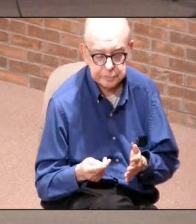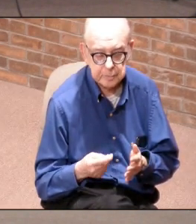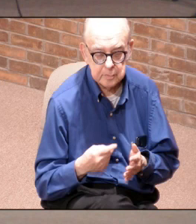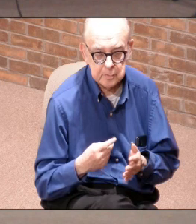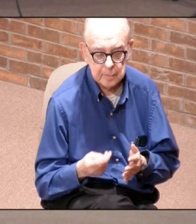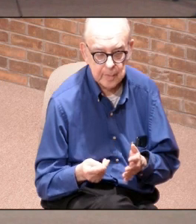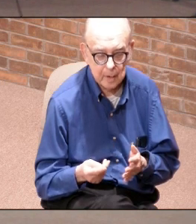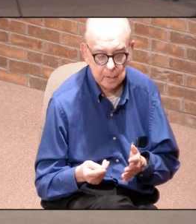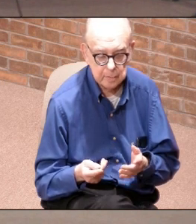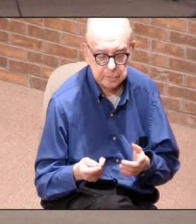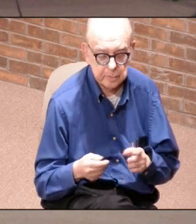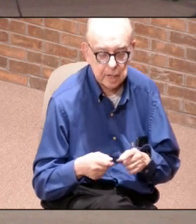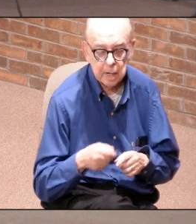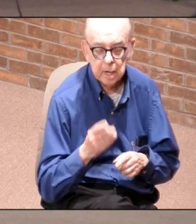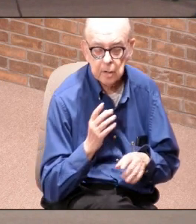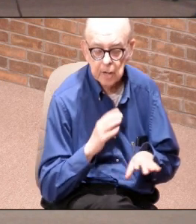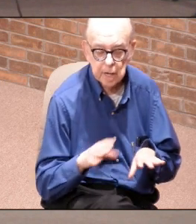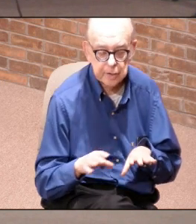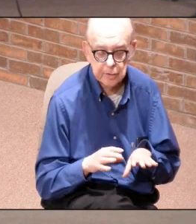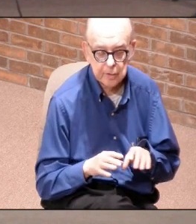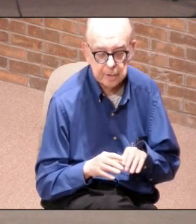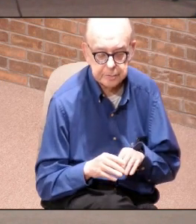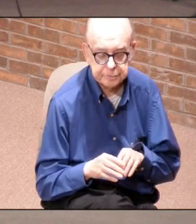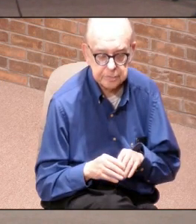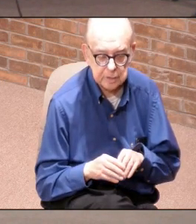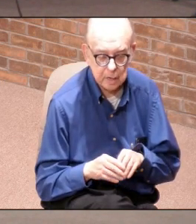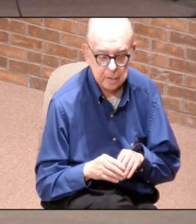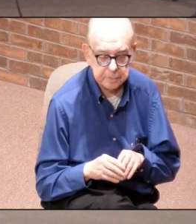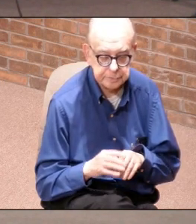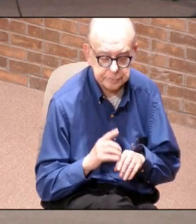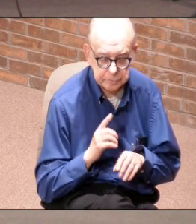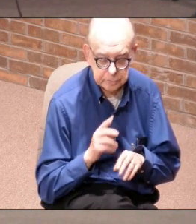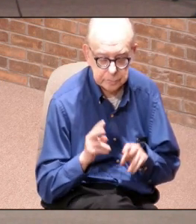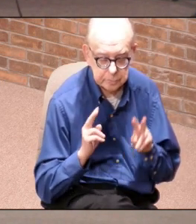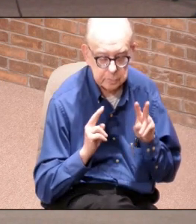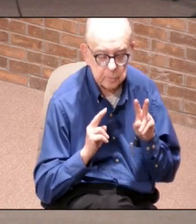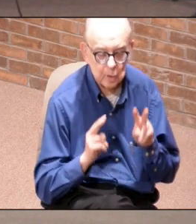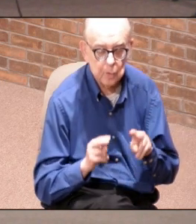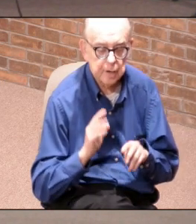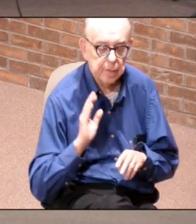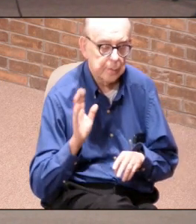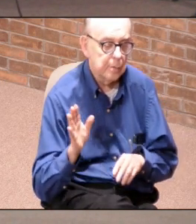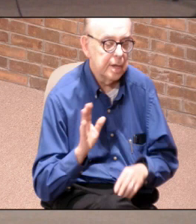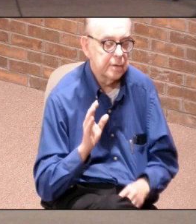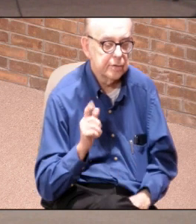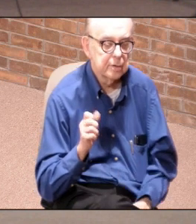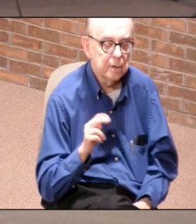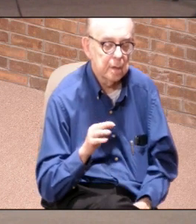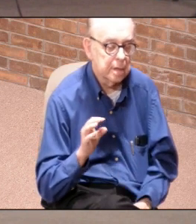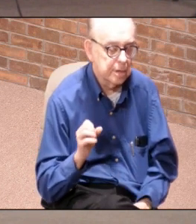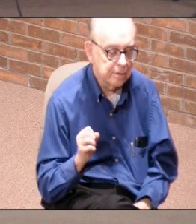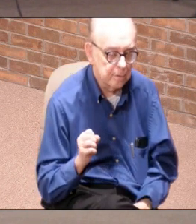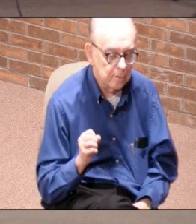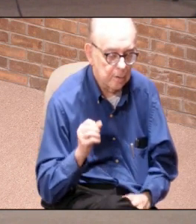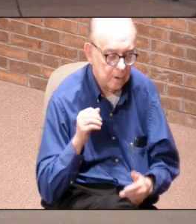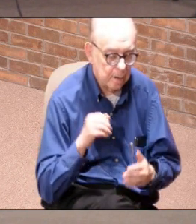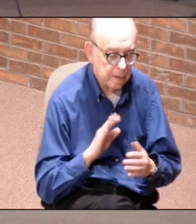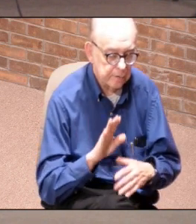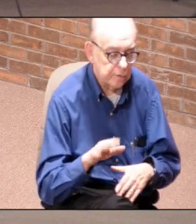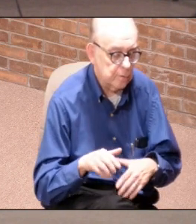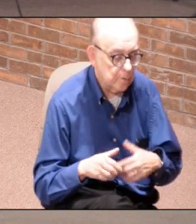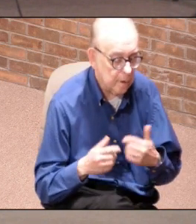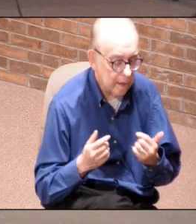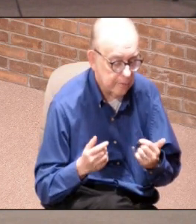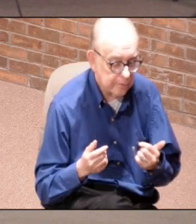saying, what God is doing is looking through his lens into your